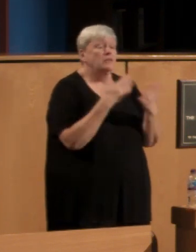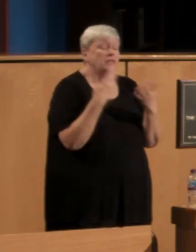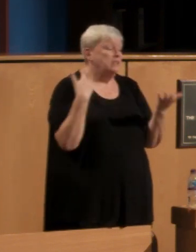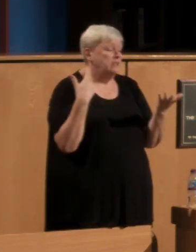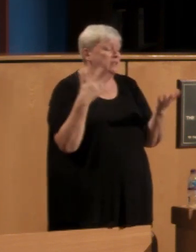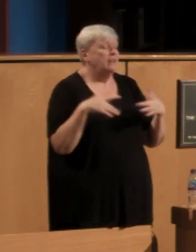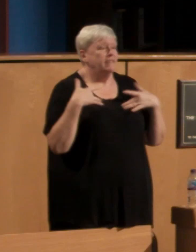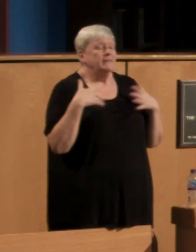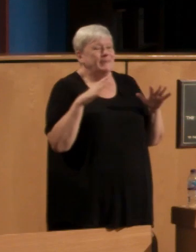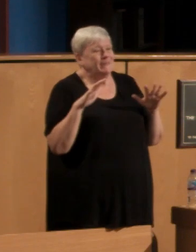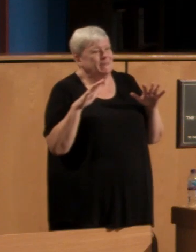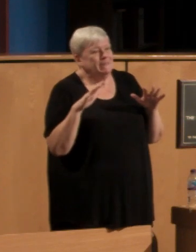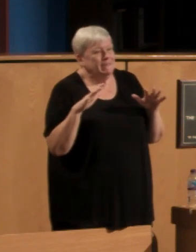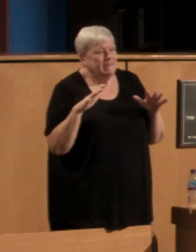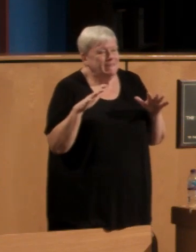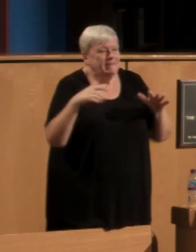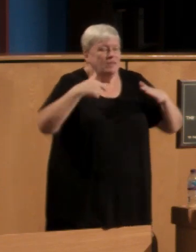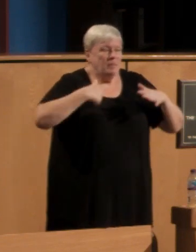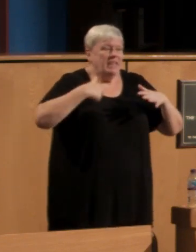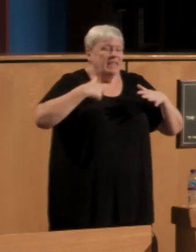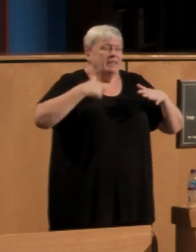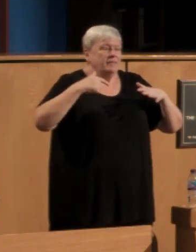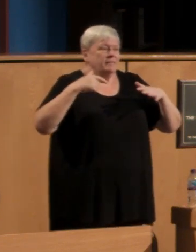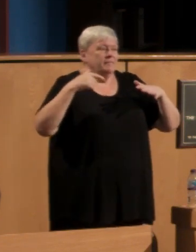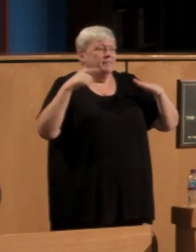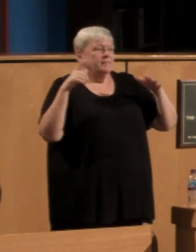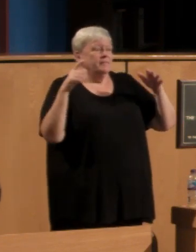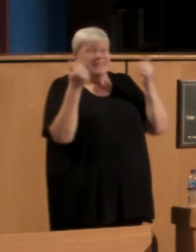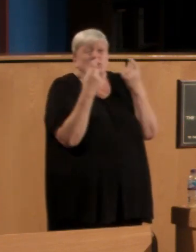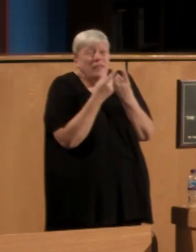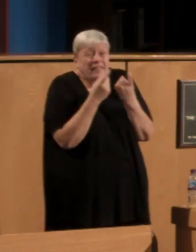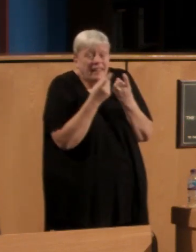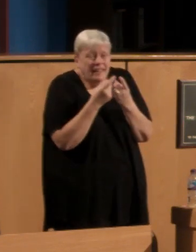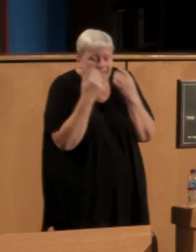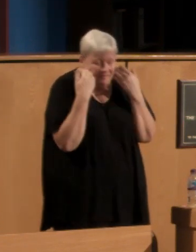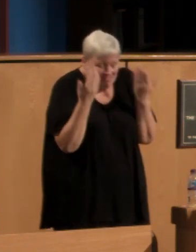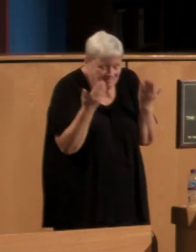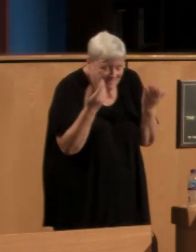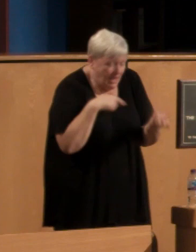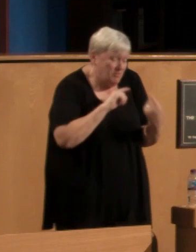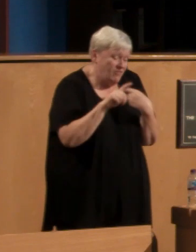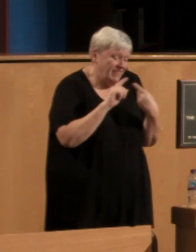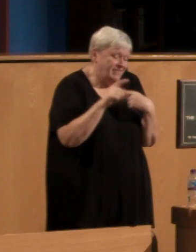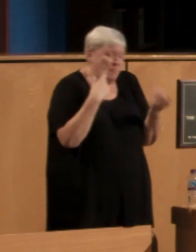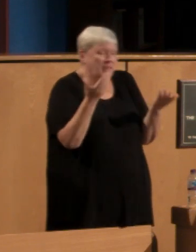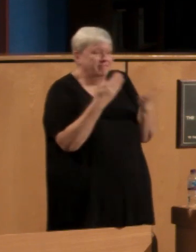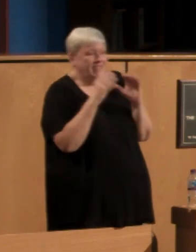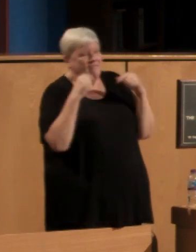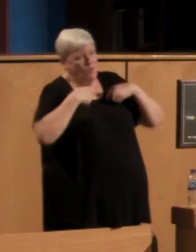Hell Sands, and like for me, it was like a good thing. I don't know how readers are going to react to it, but I certainly hope it's